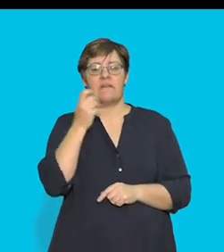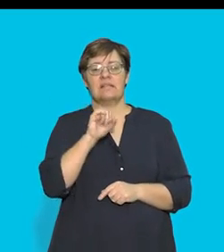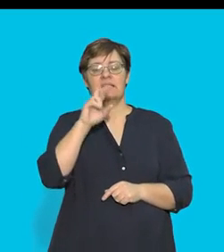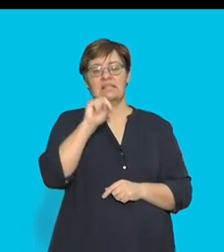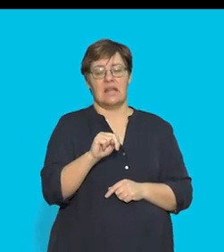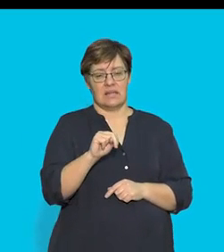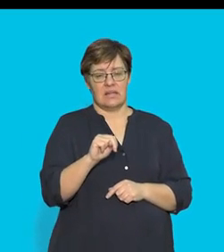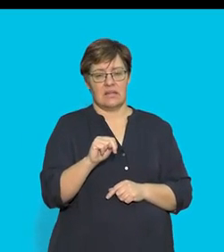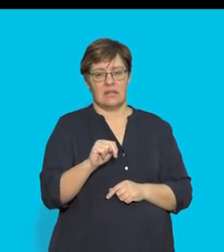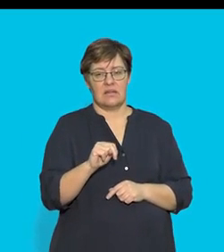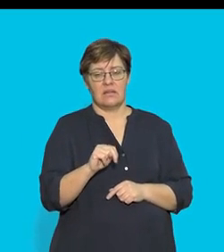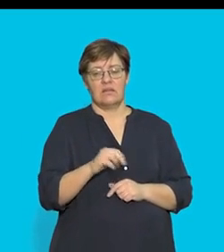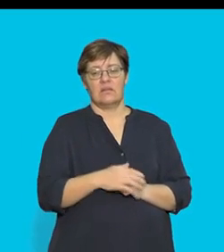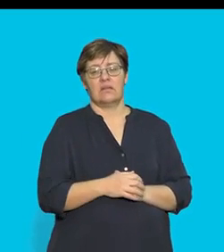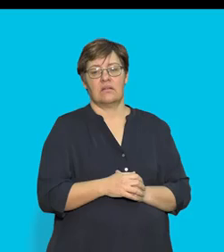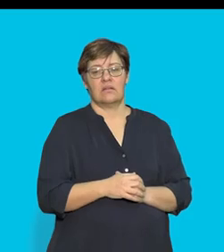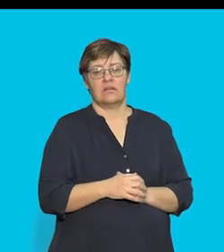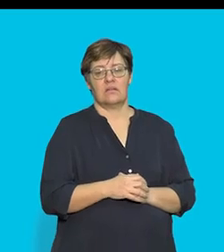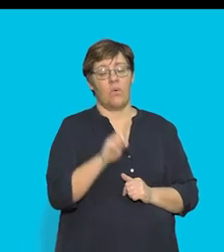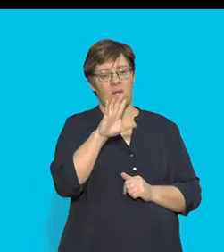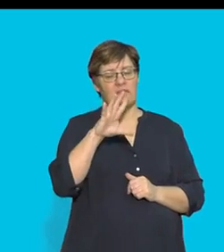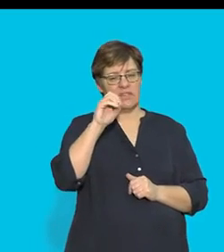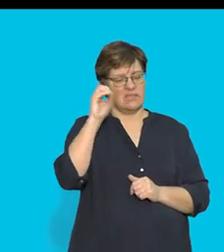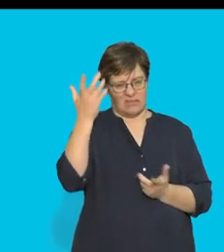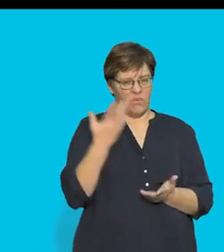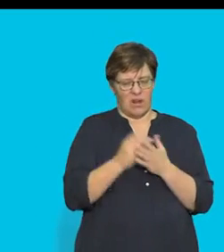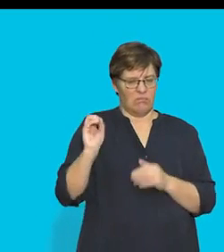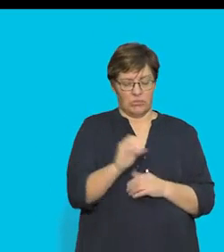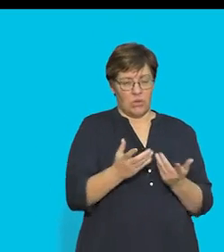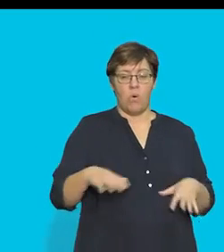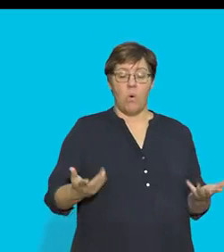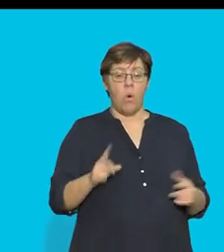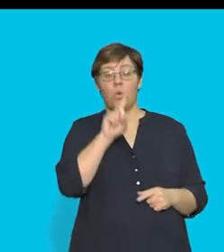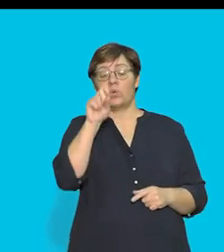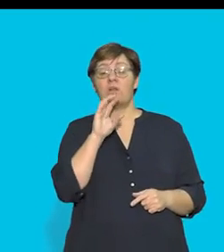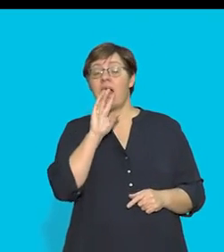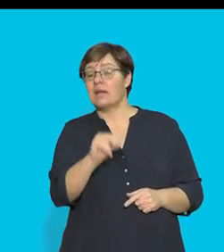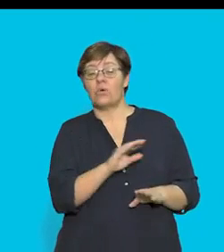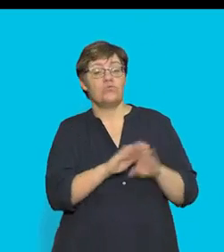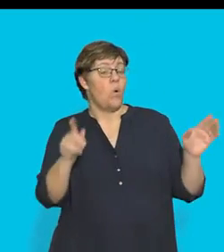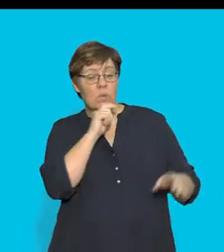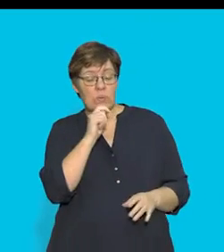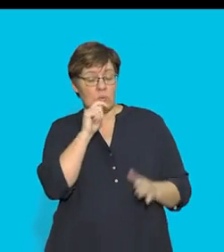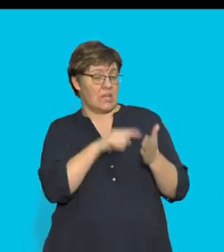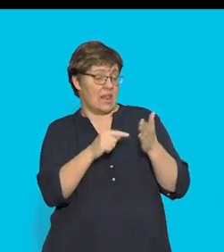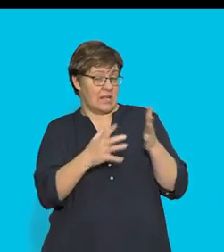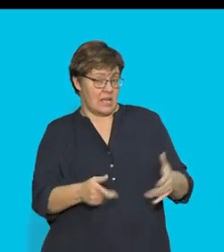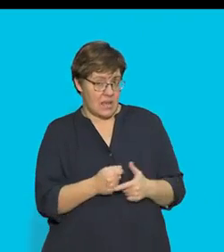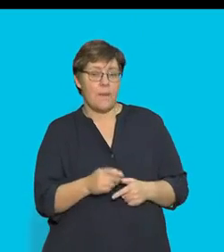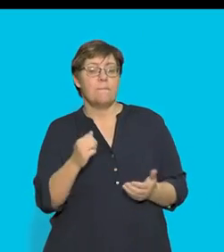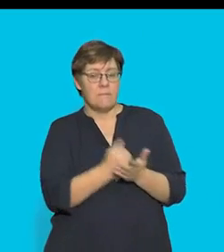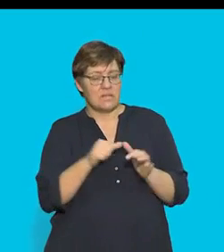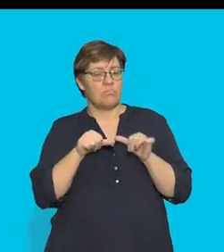the calculator, you could have just found the sine of 150 at this point. If the question asks you not to use the calculator, then you'll have to proceed as we're